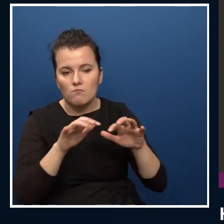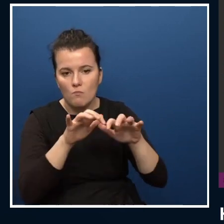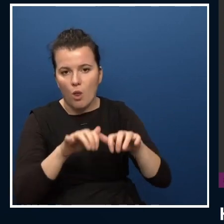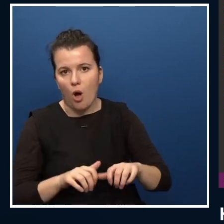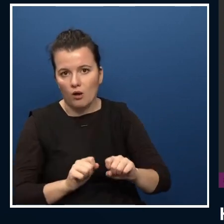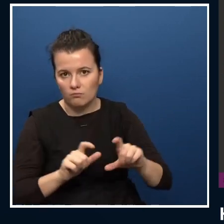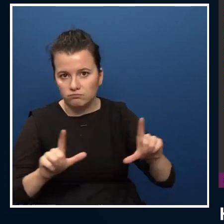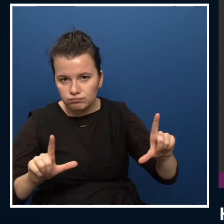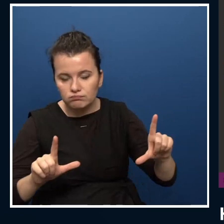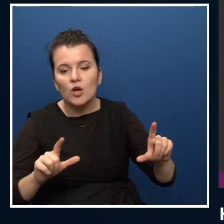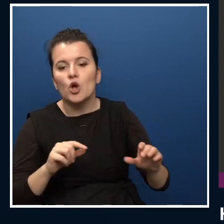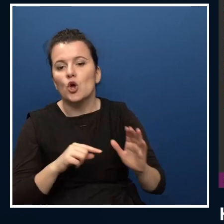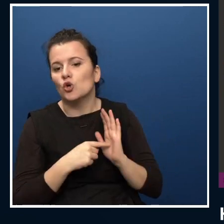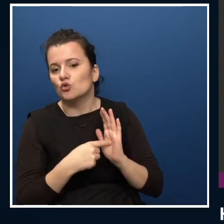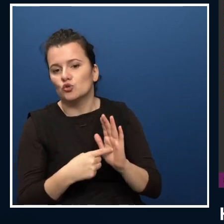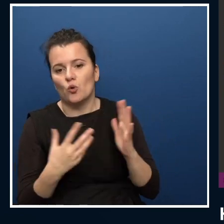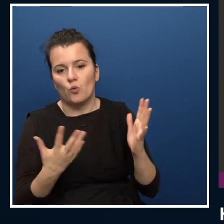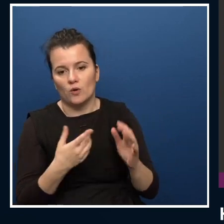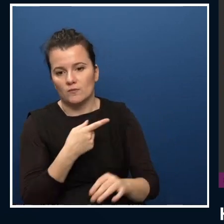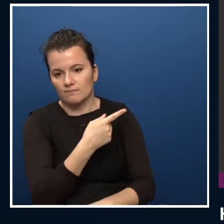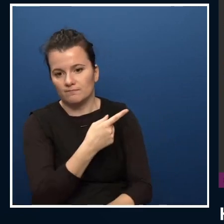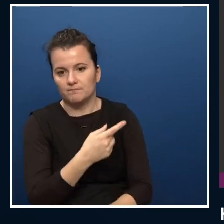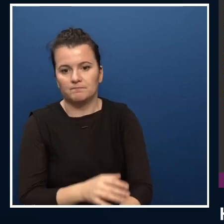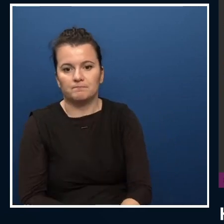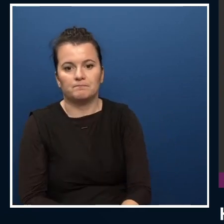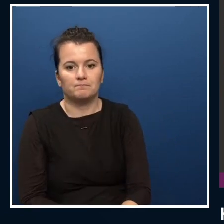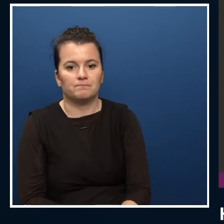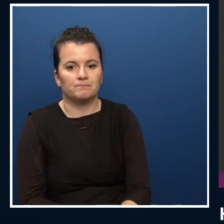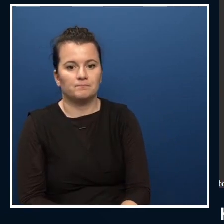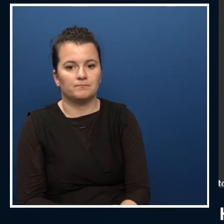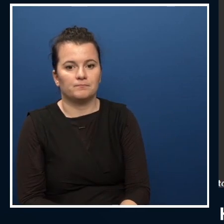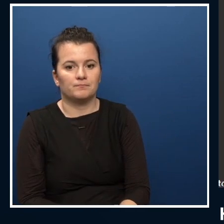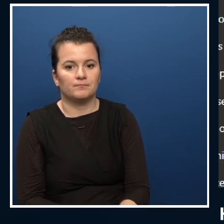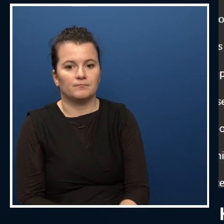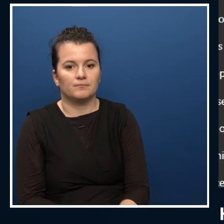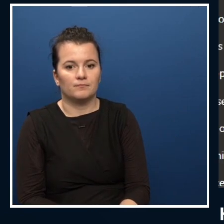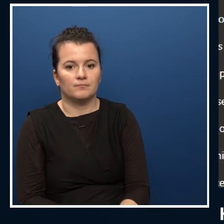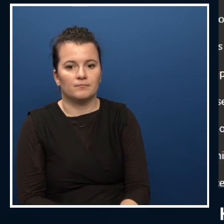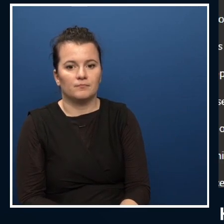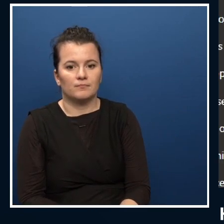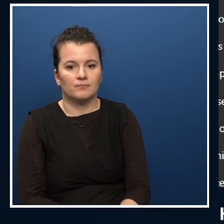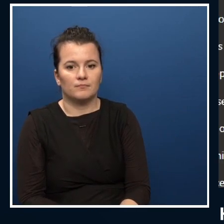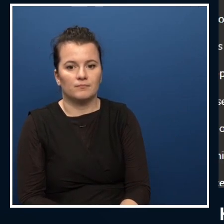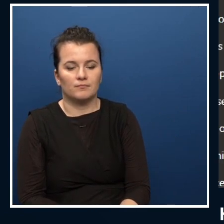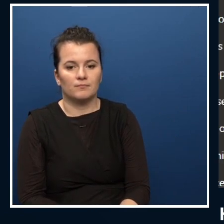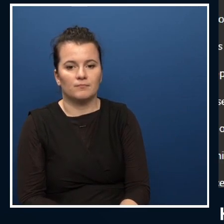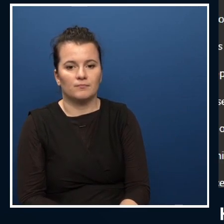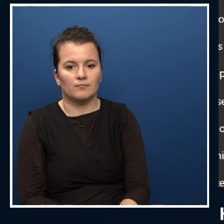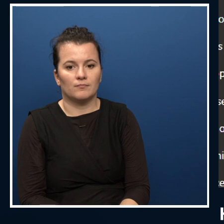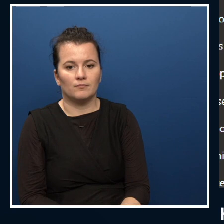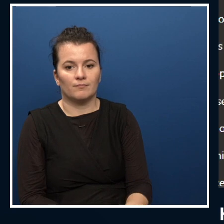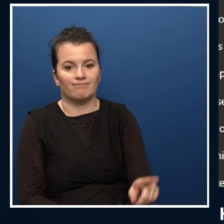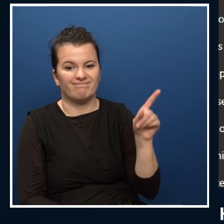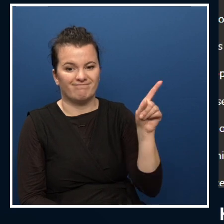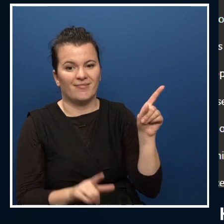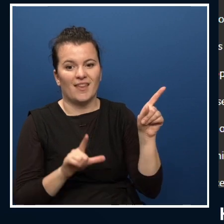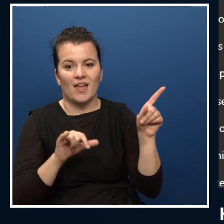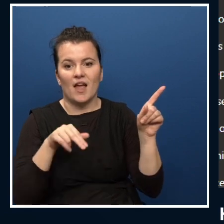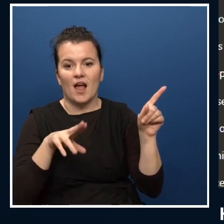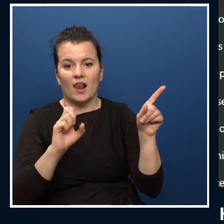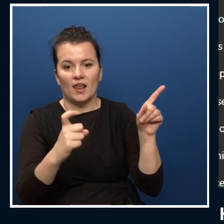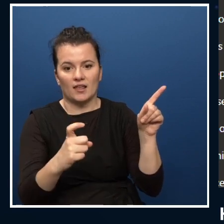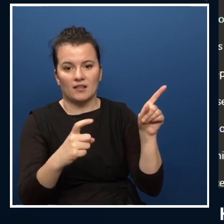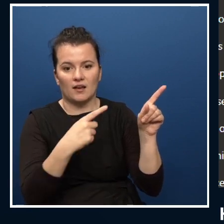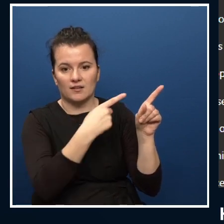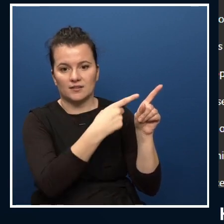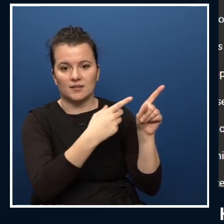service plan. Okay, so I have a couple of app service plans. Here's my Linux app service plan. And I wanted to move to Linux